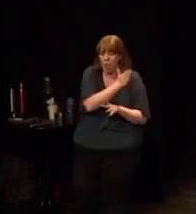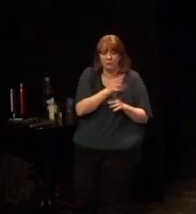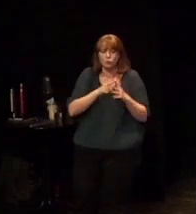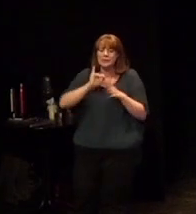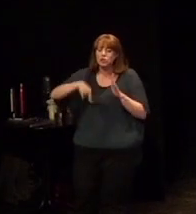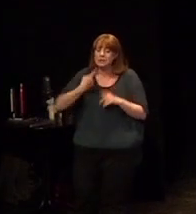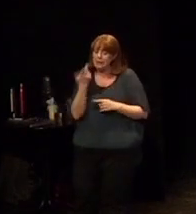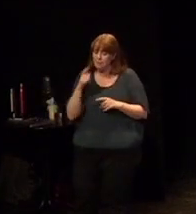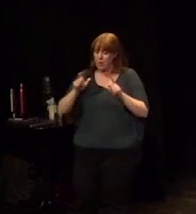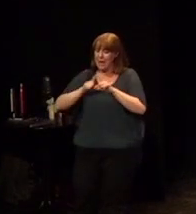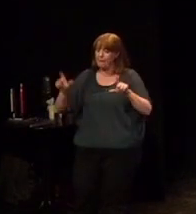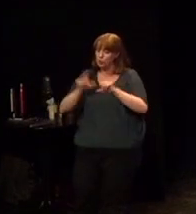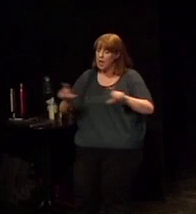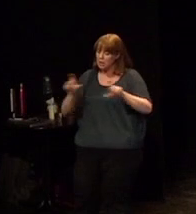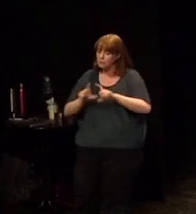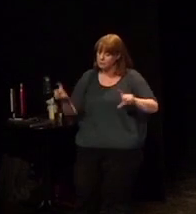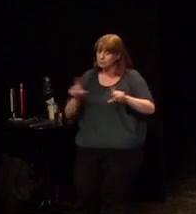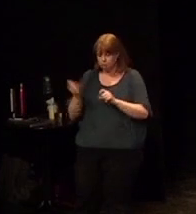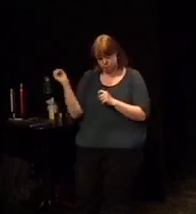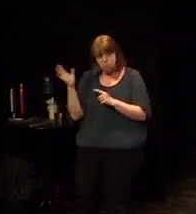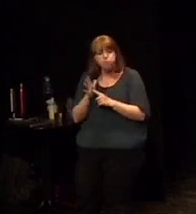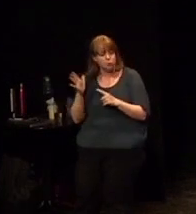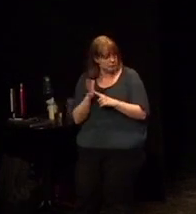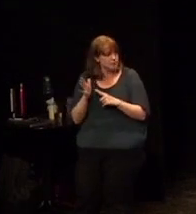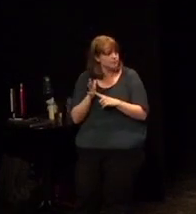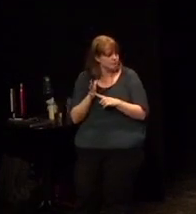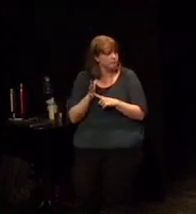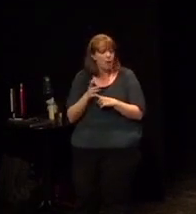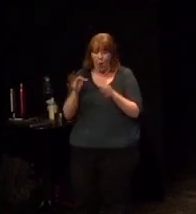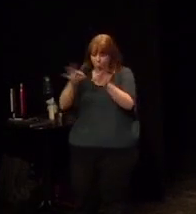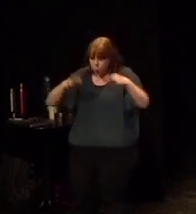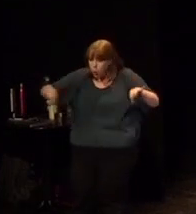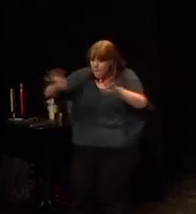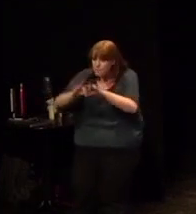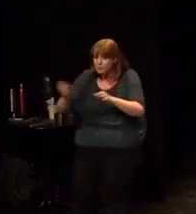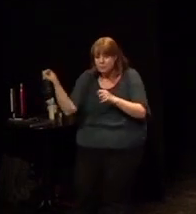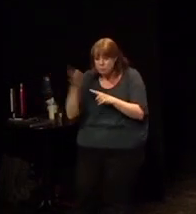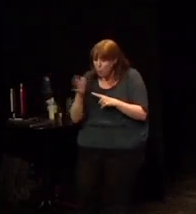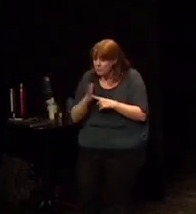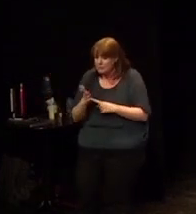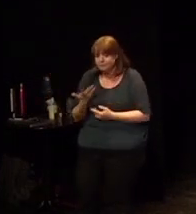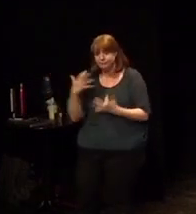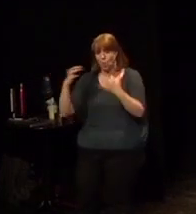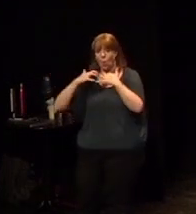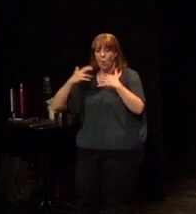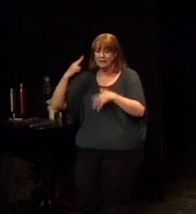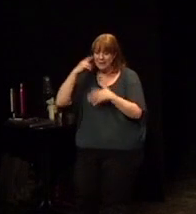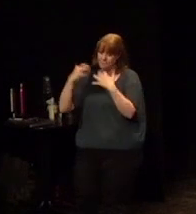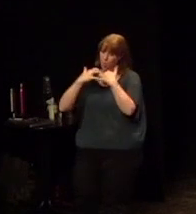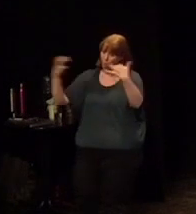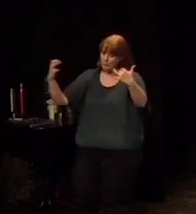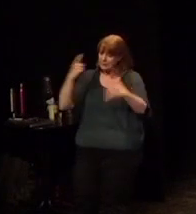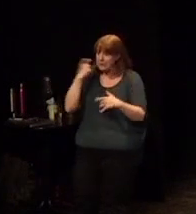Easy engine capturing, that's important. Lip system, that's important. It's let an audience, a deaf audience